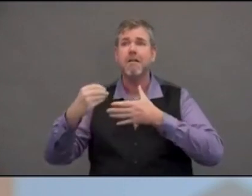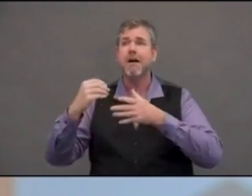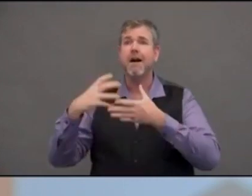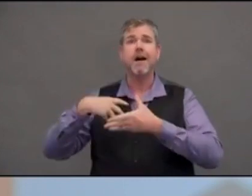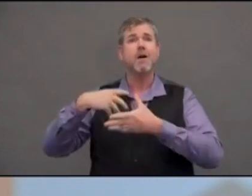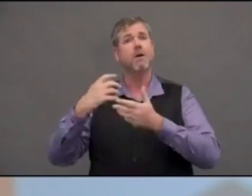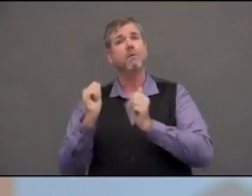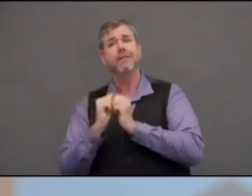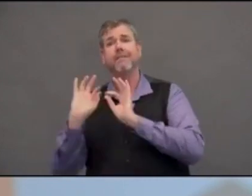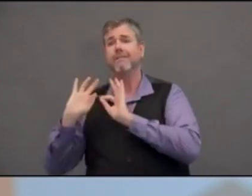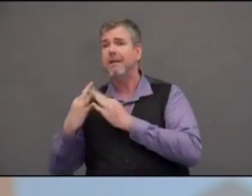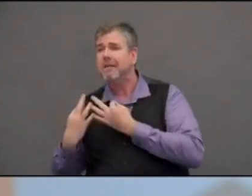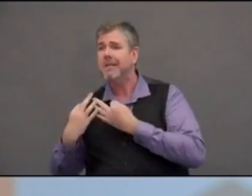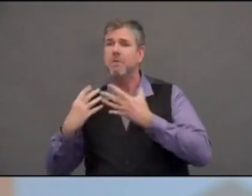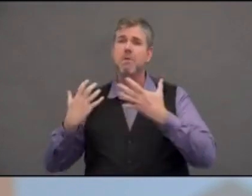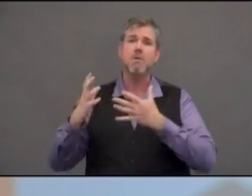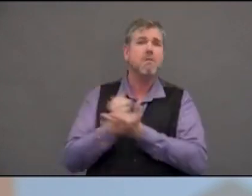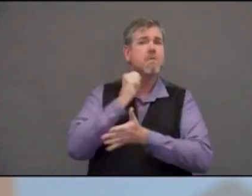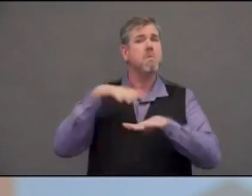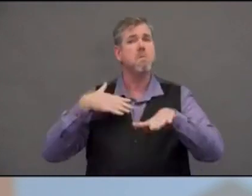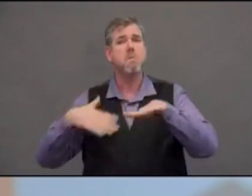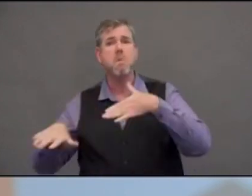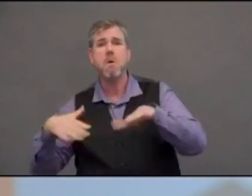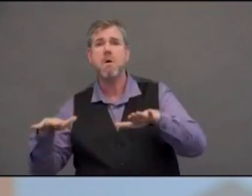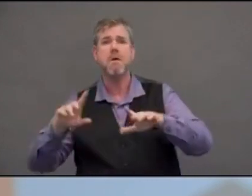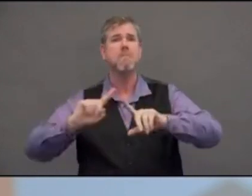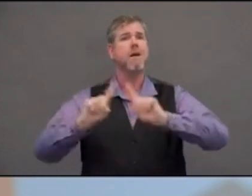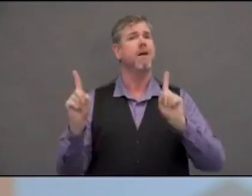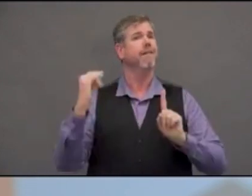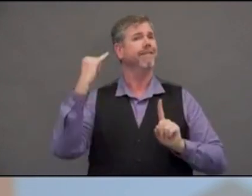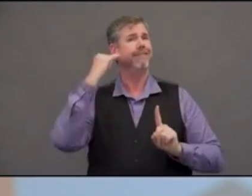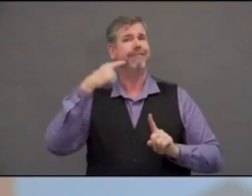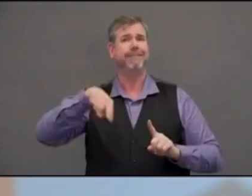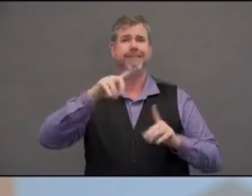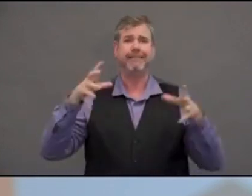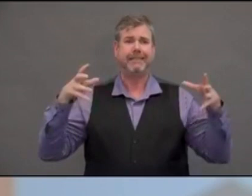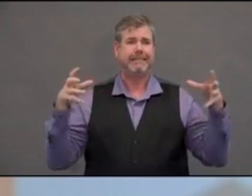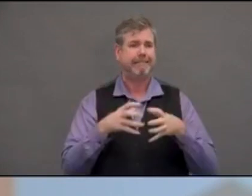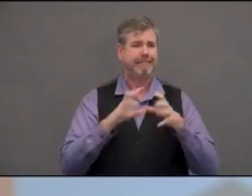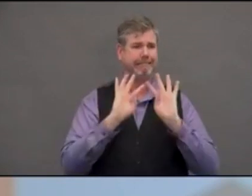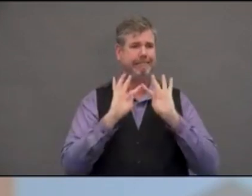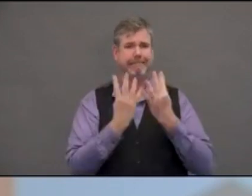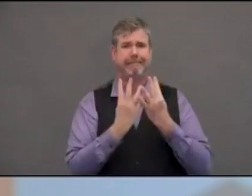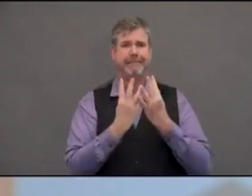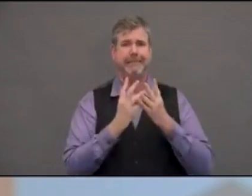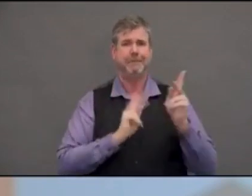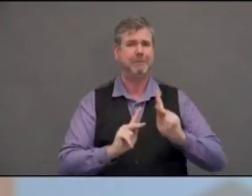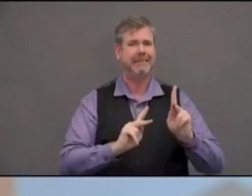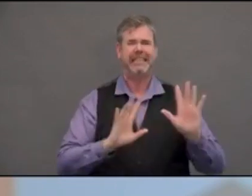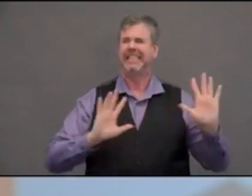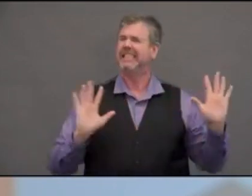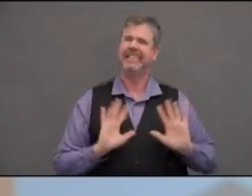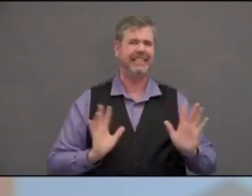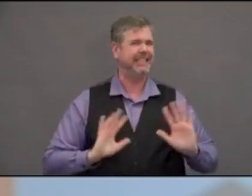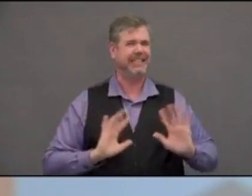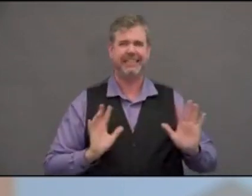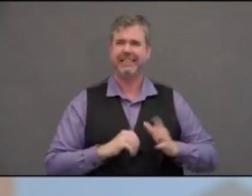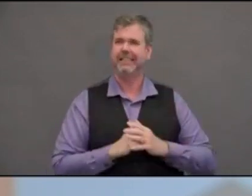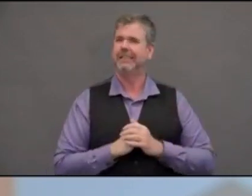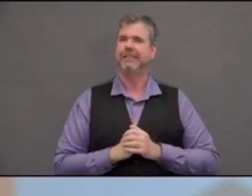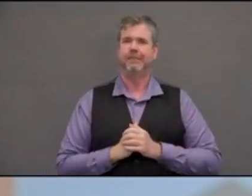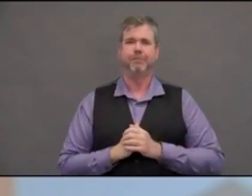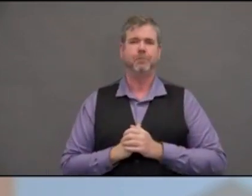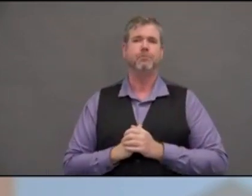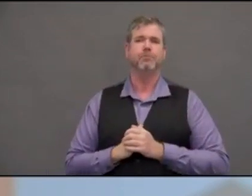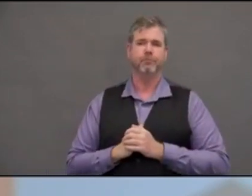they're congregating in any numbers with any individuals outside your household continue to be strictly prohibited under the health officer order that is currently